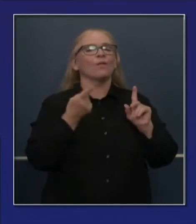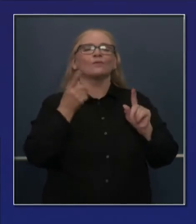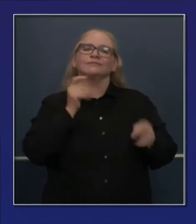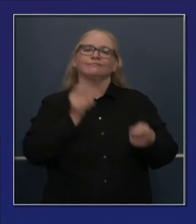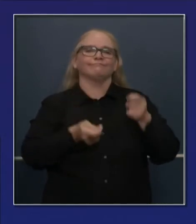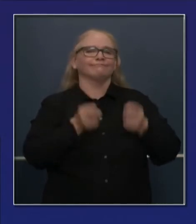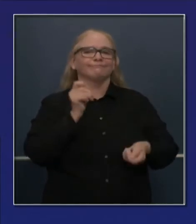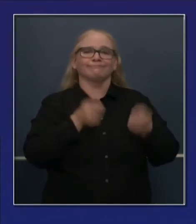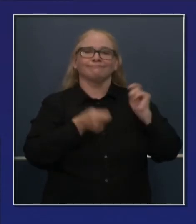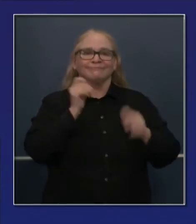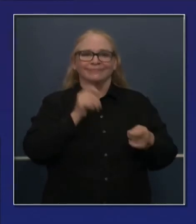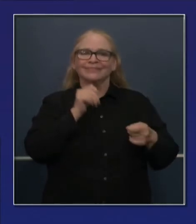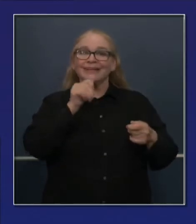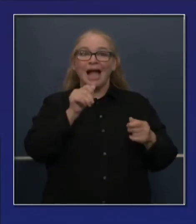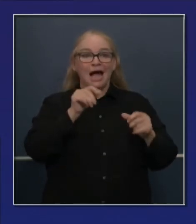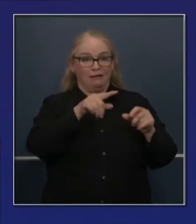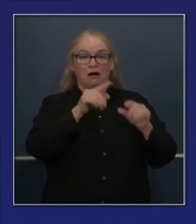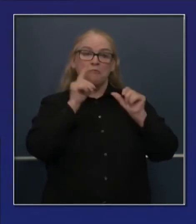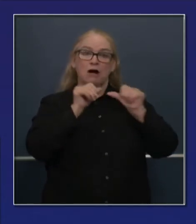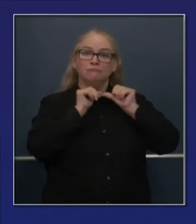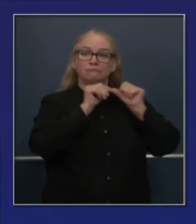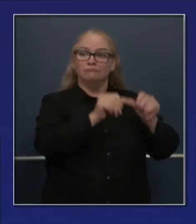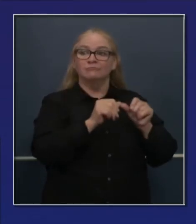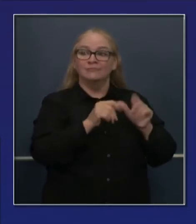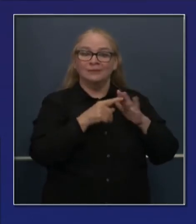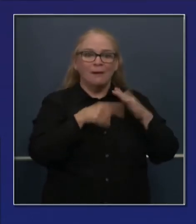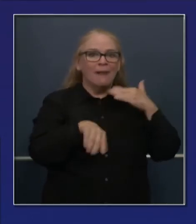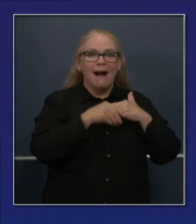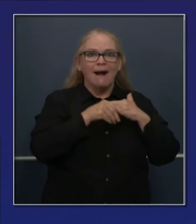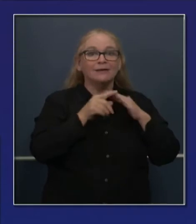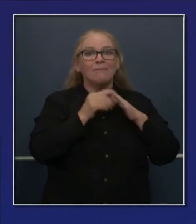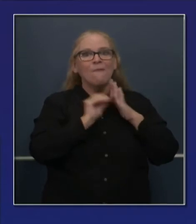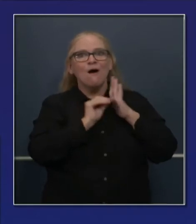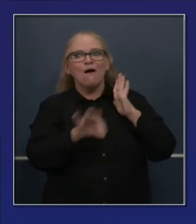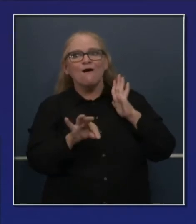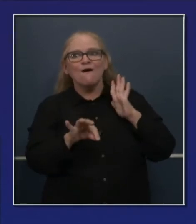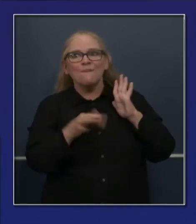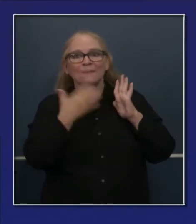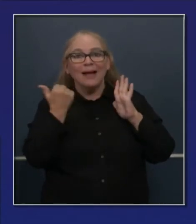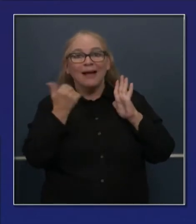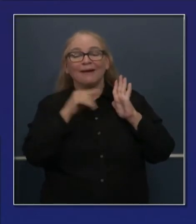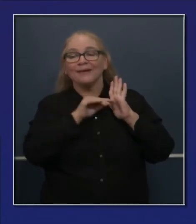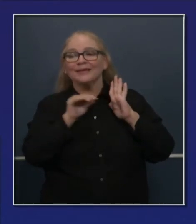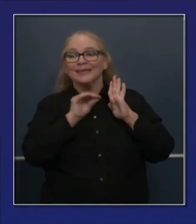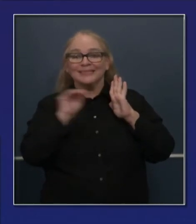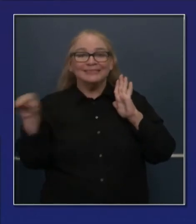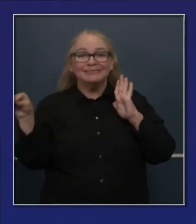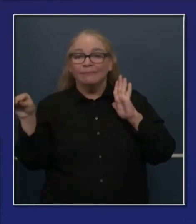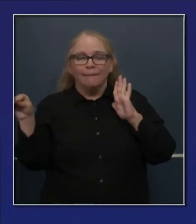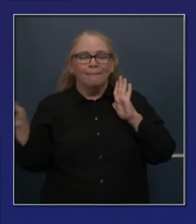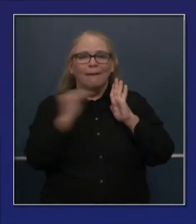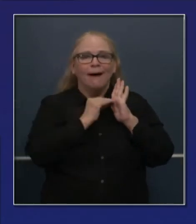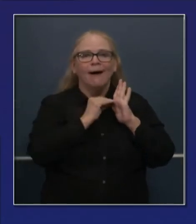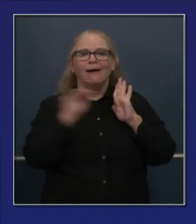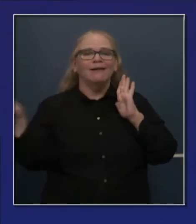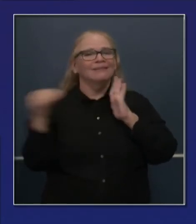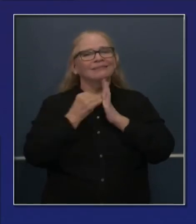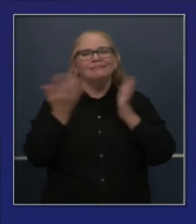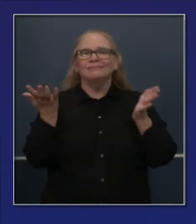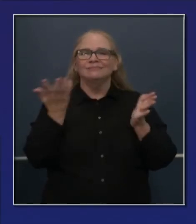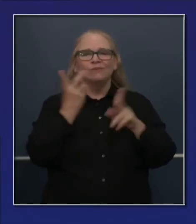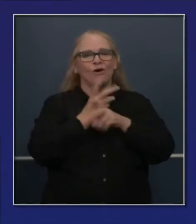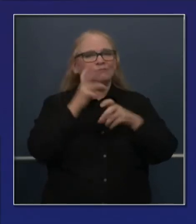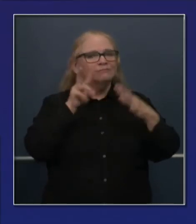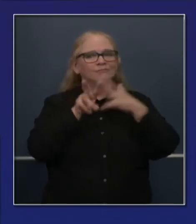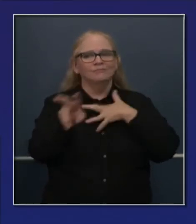The numbers shift every single week. And I anticipate this week the numbers to shift again. It looks